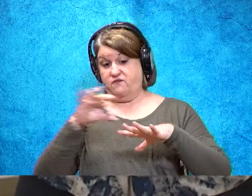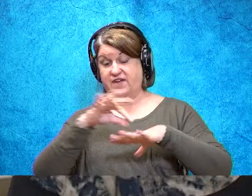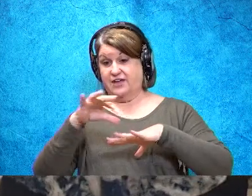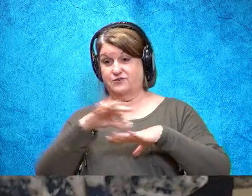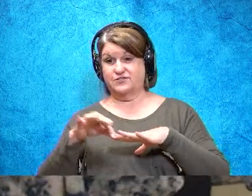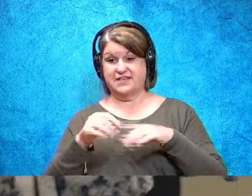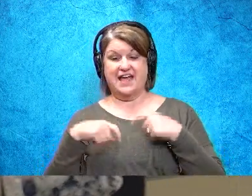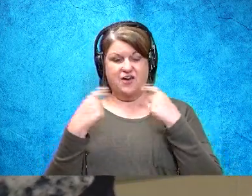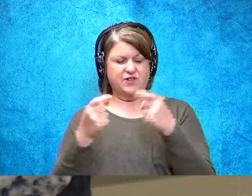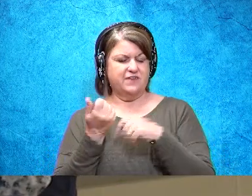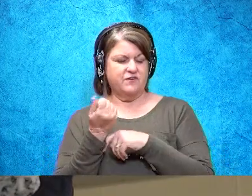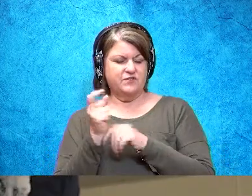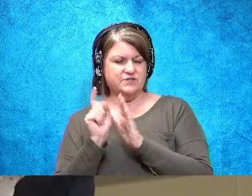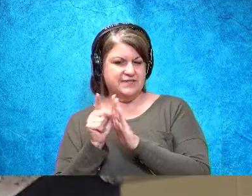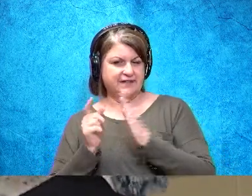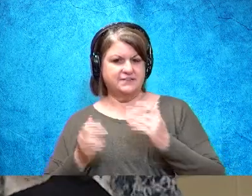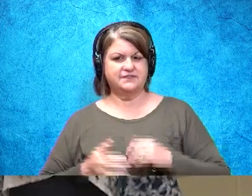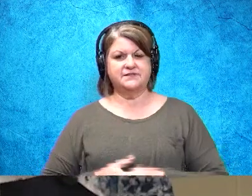seconds.